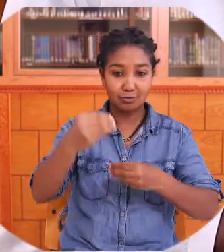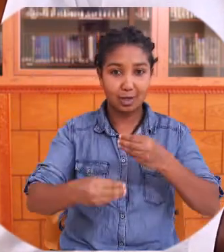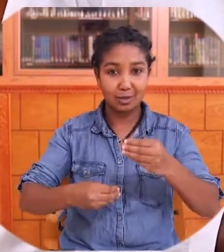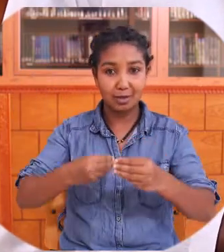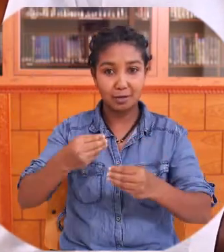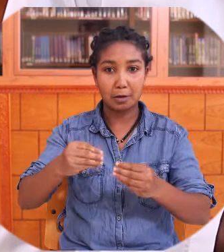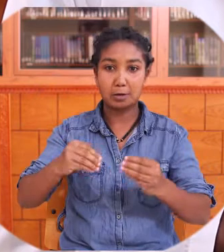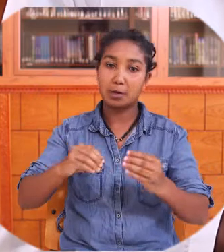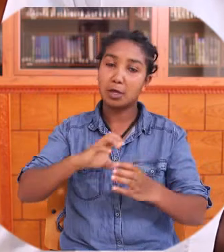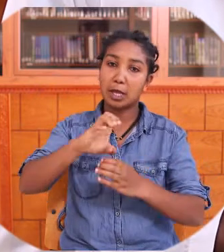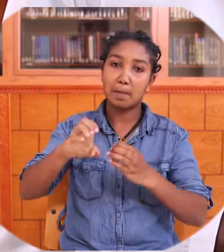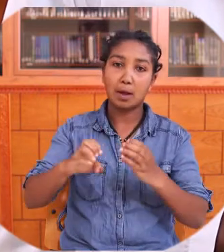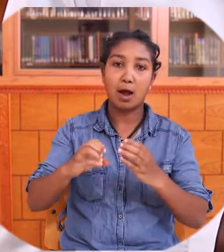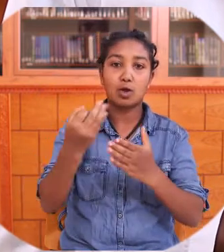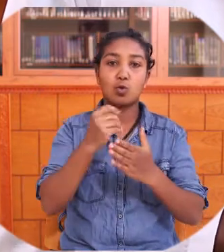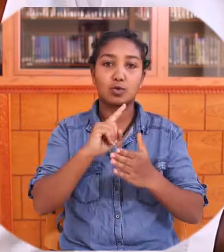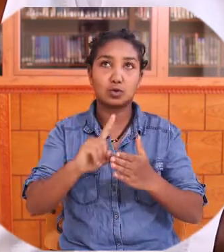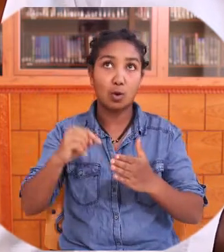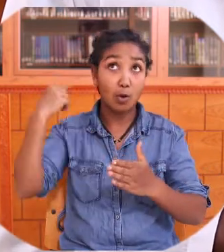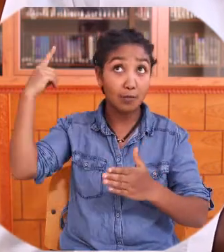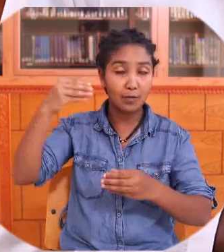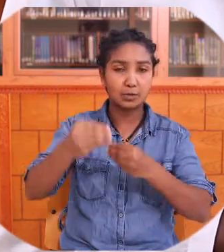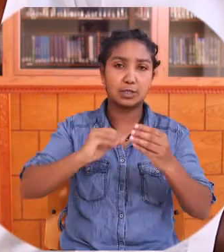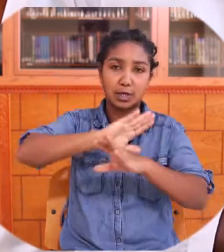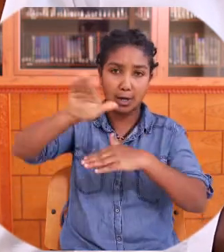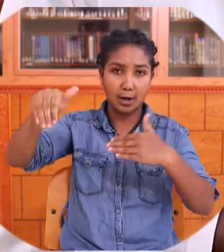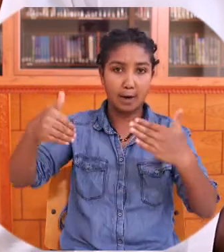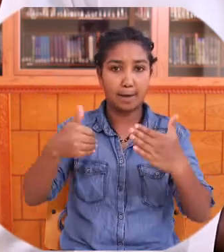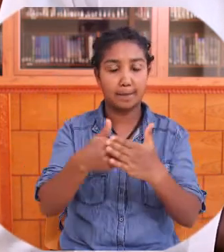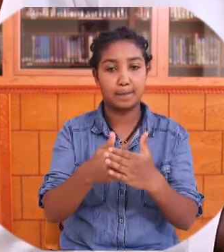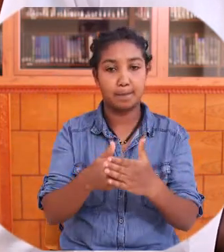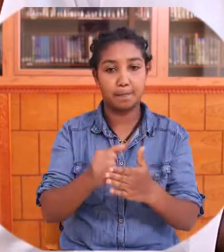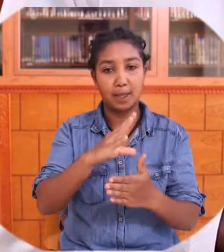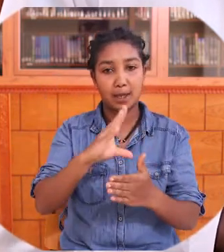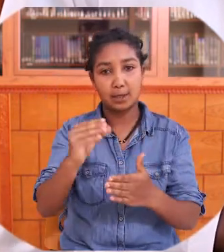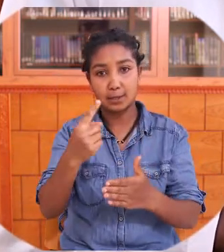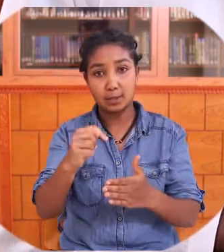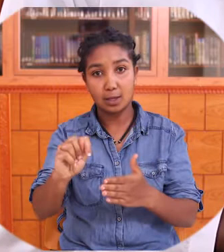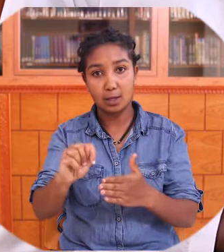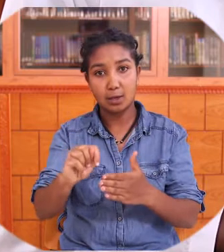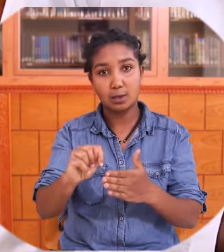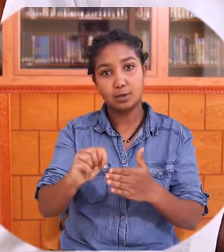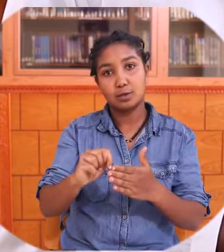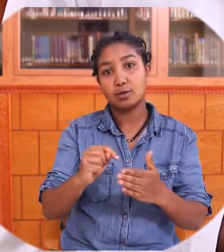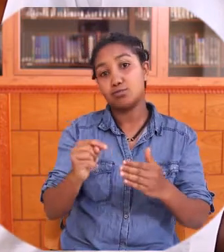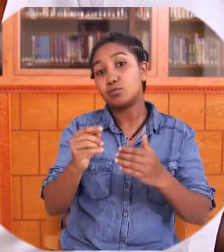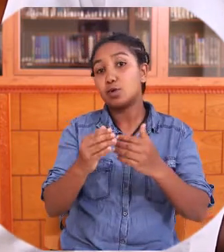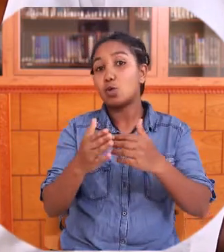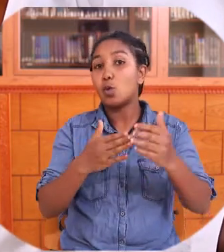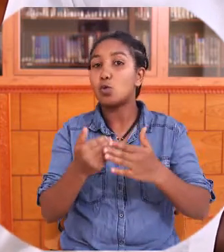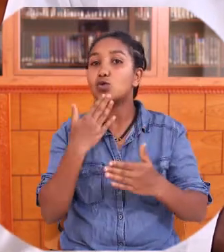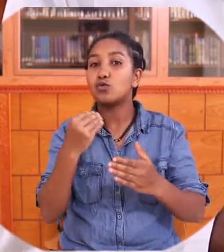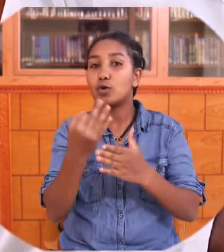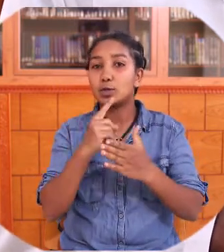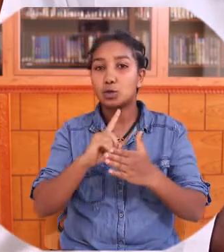and the chemical equation of photosynthesis in general, and the glucose formation in plants